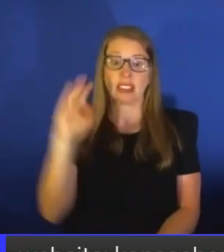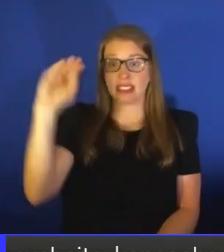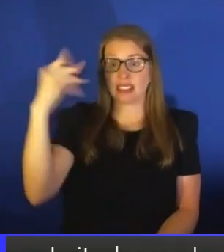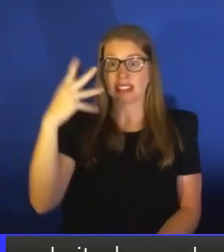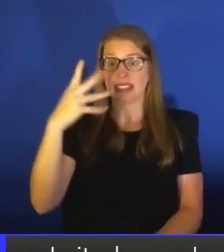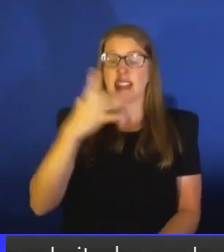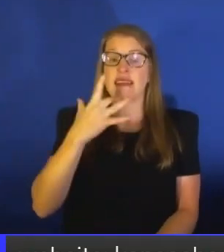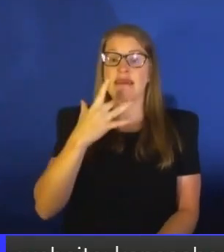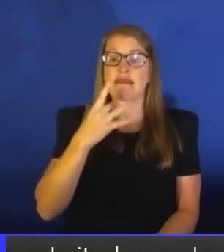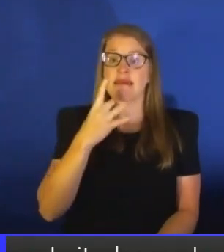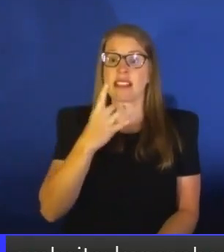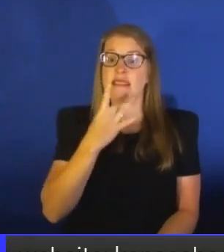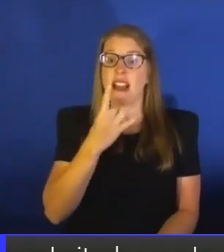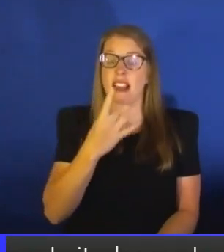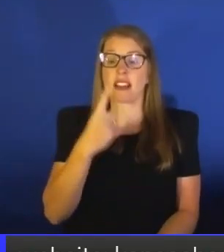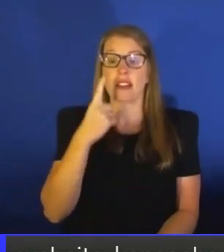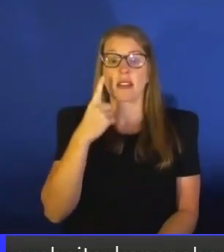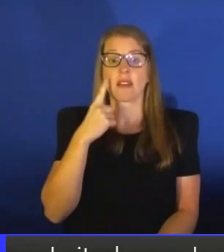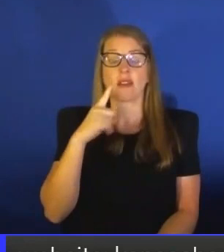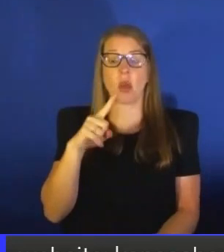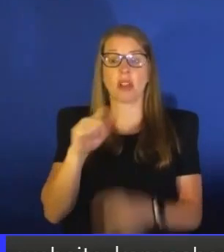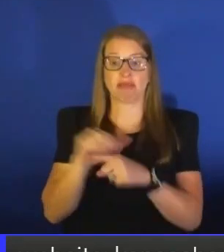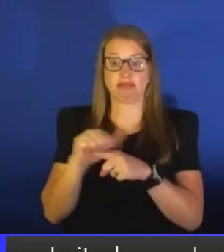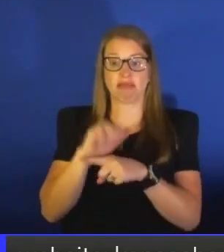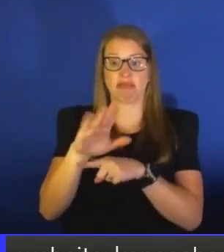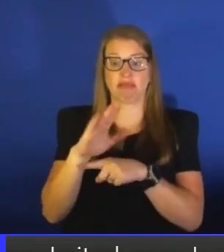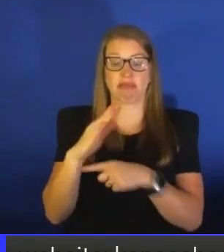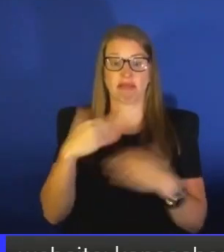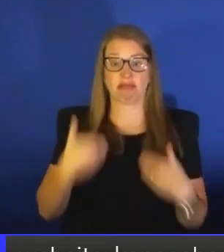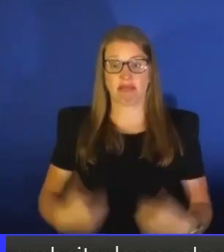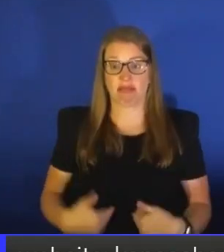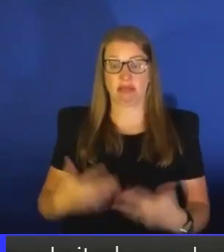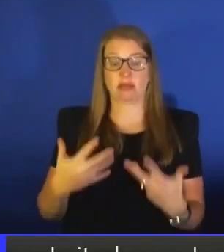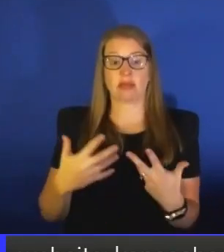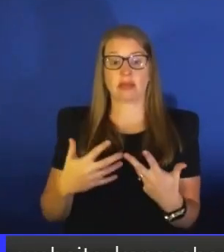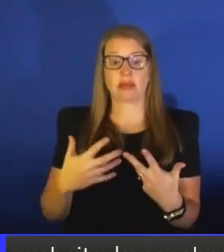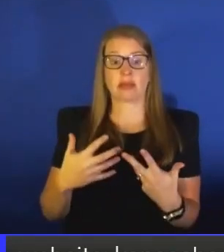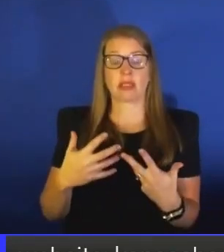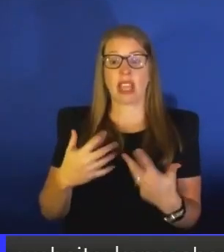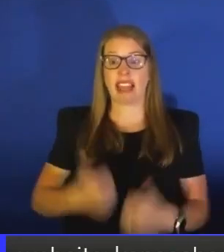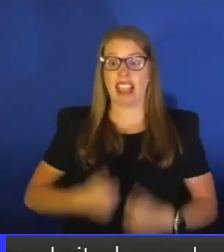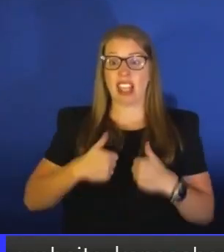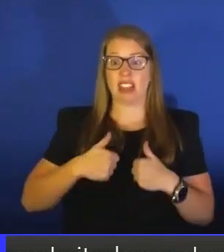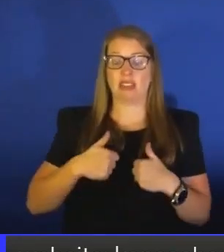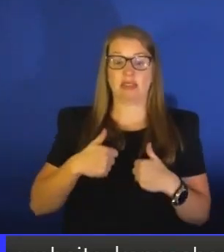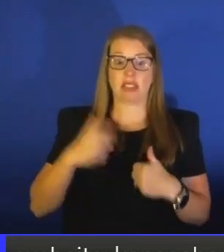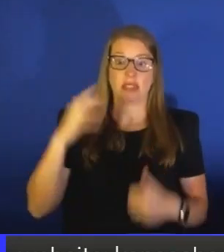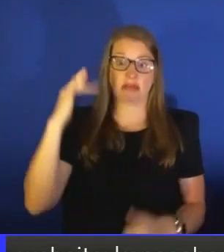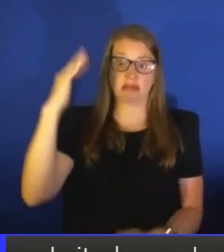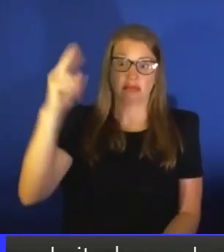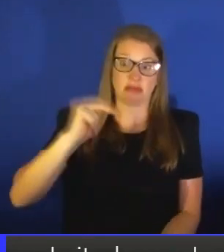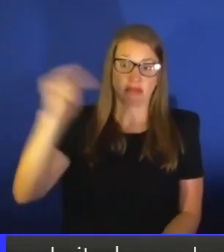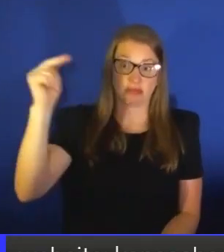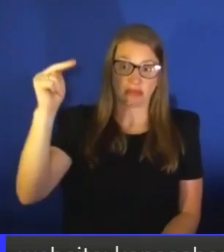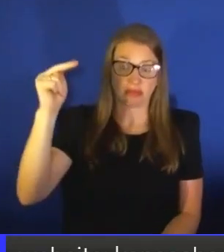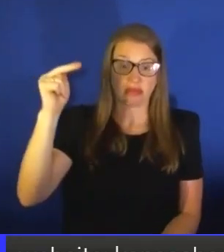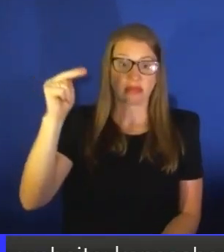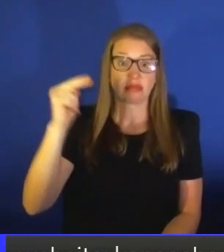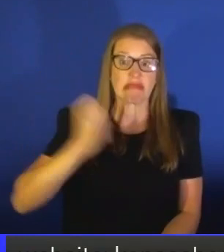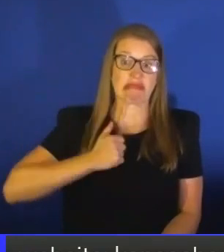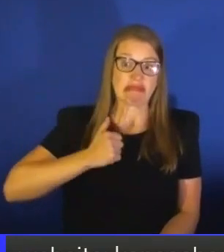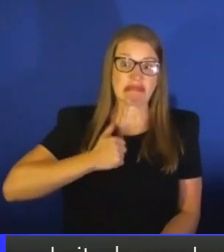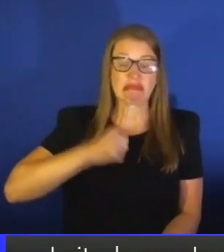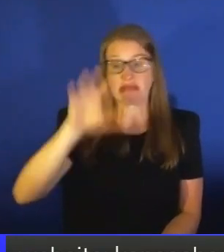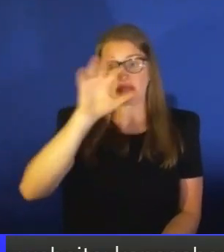circadian effects. So whenever you see these patients that live in the far north, Alaska, northern Canada, that really has that 23 hours